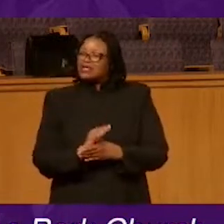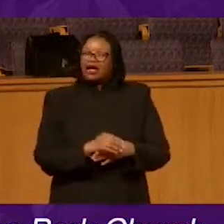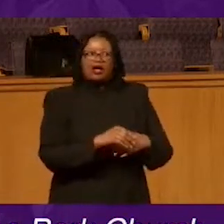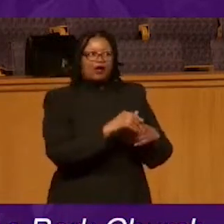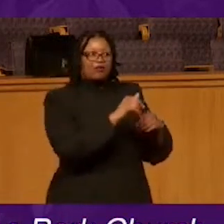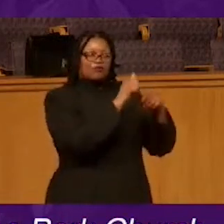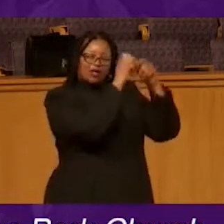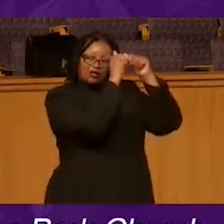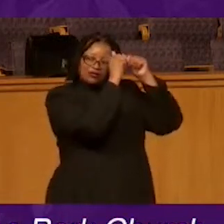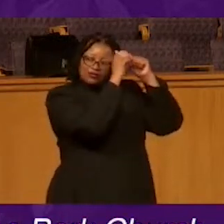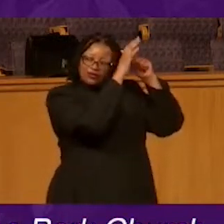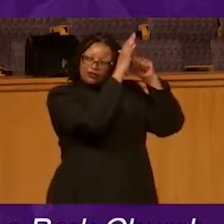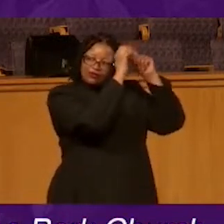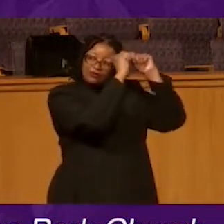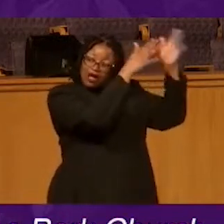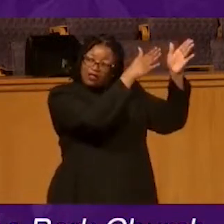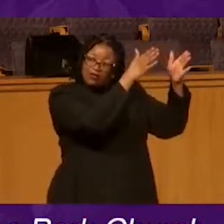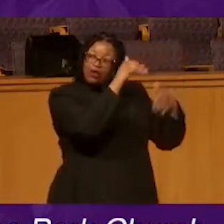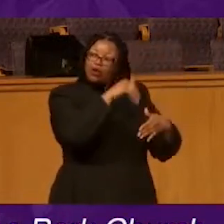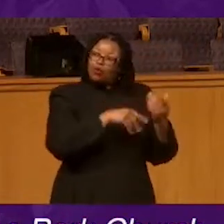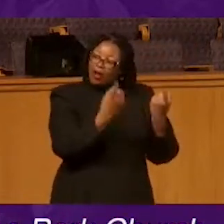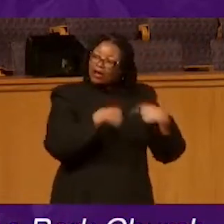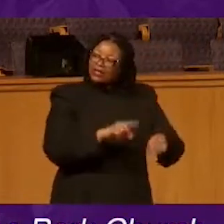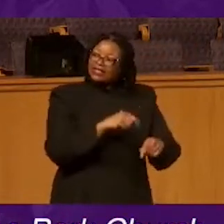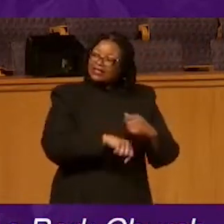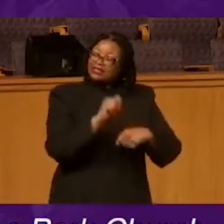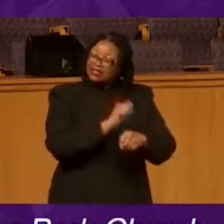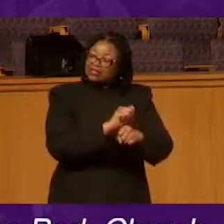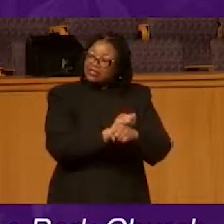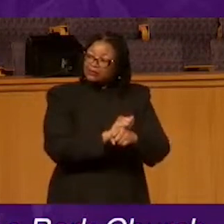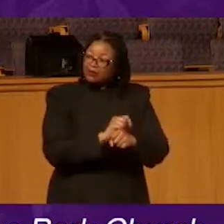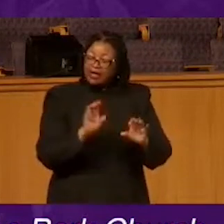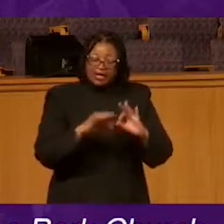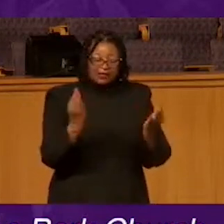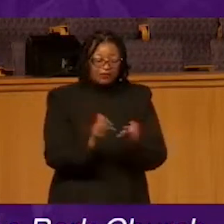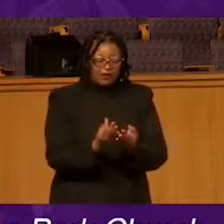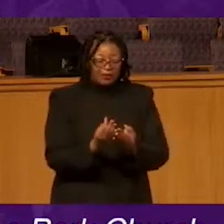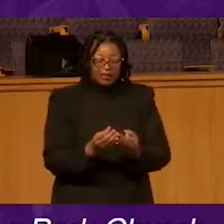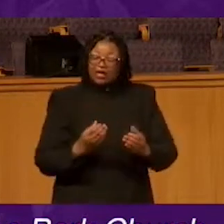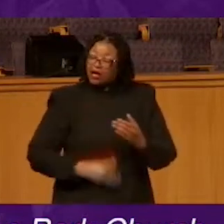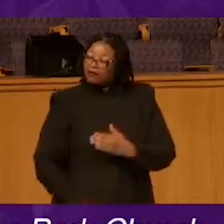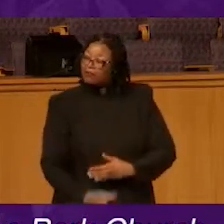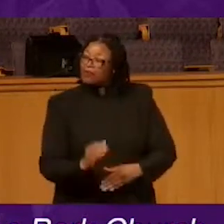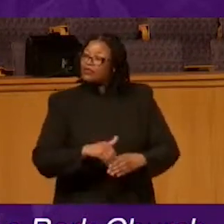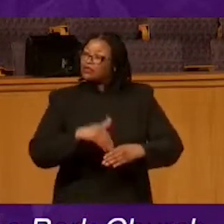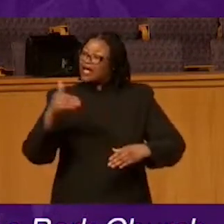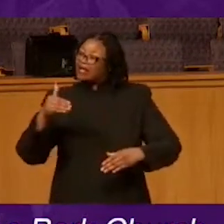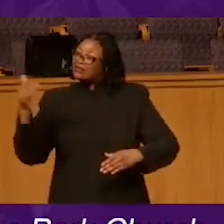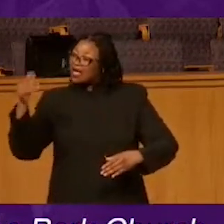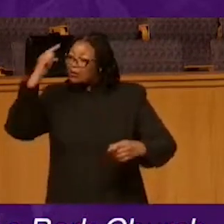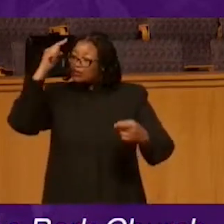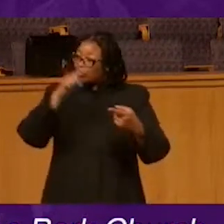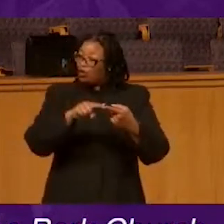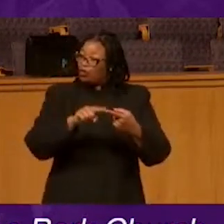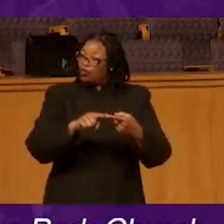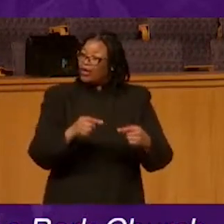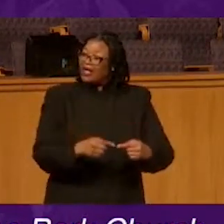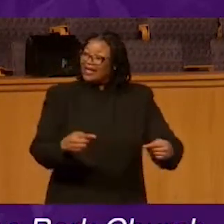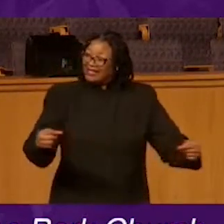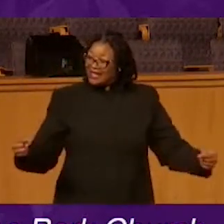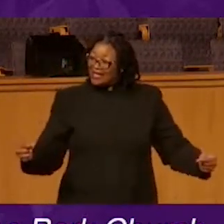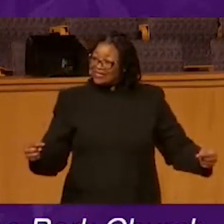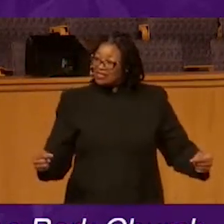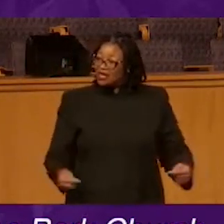he was in the temple as a boy. And while the family of his birth is on the outside with intentions contrary to the